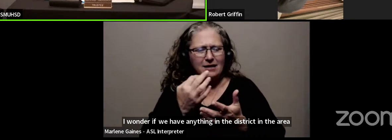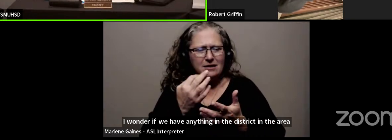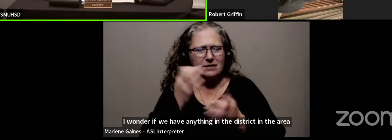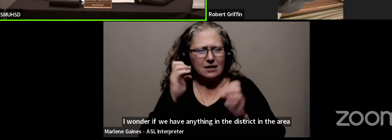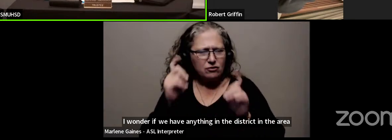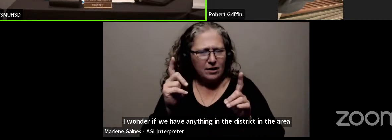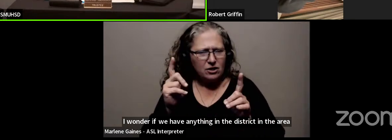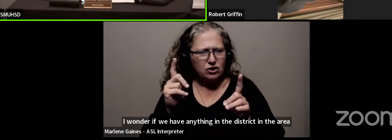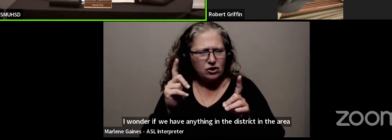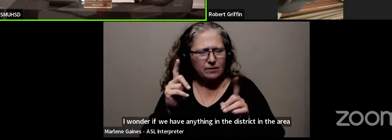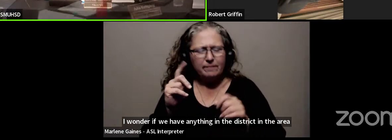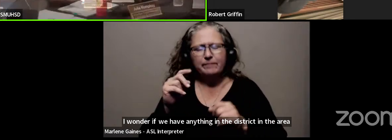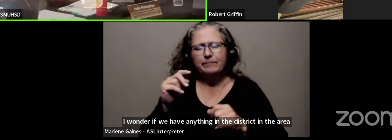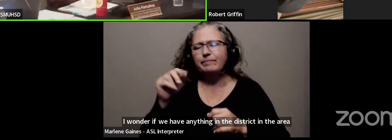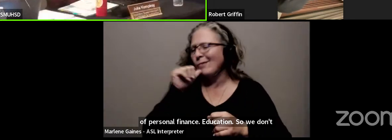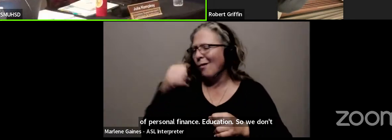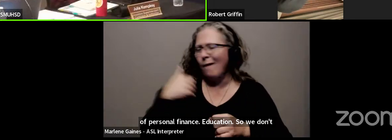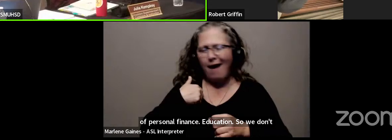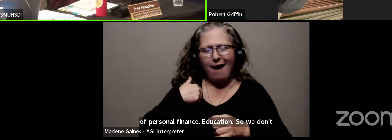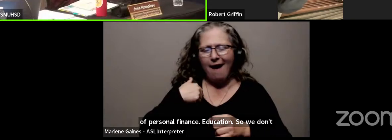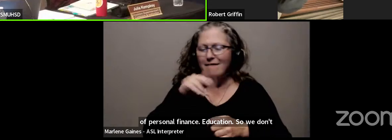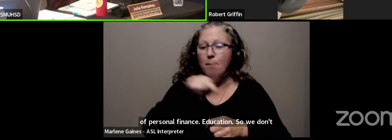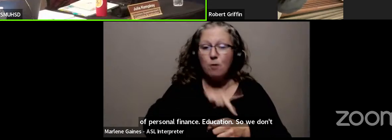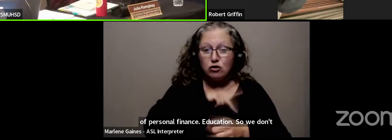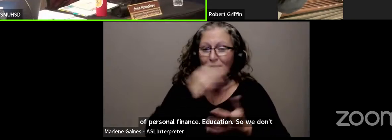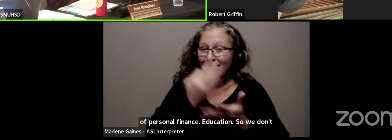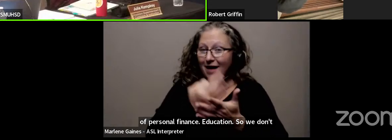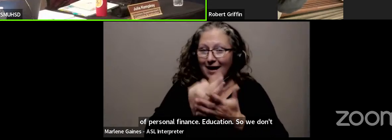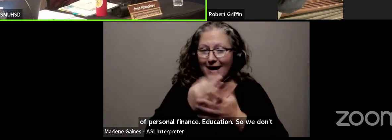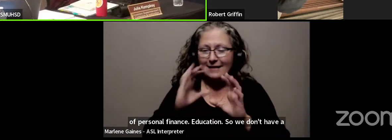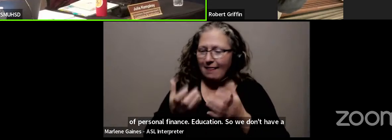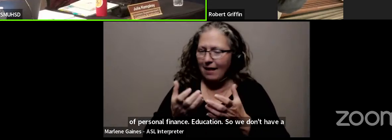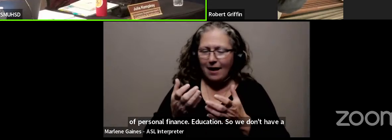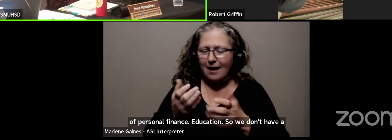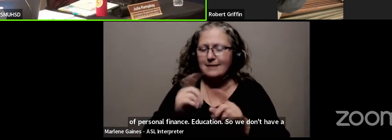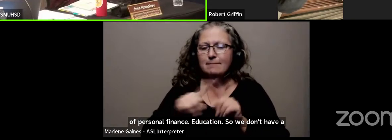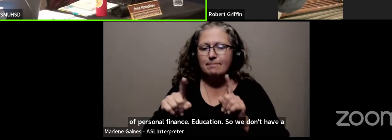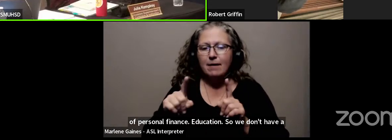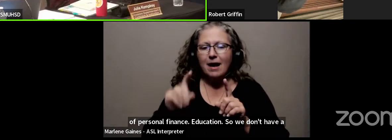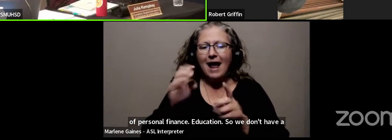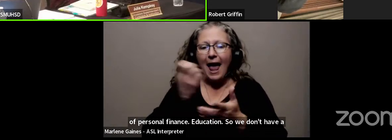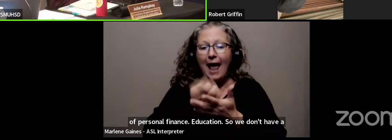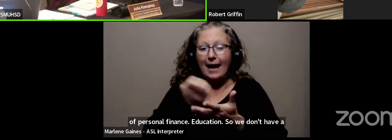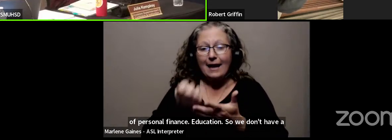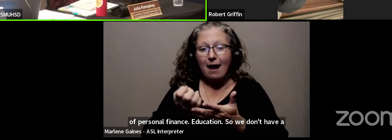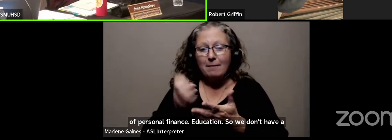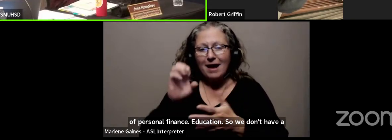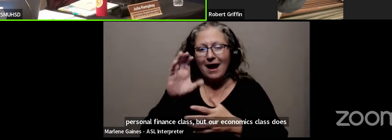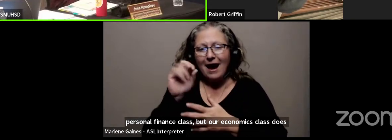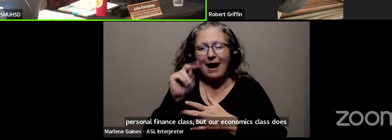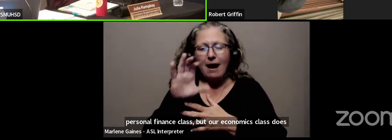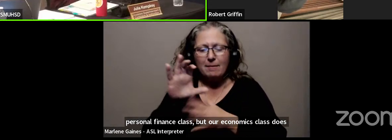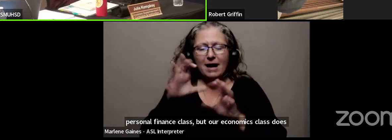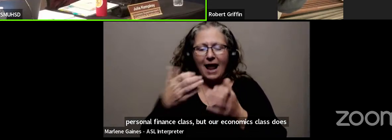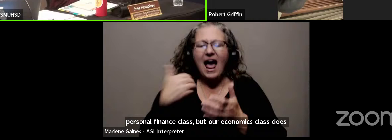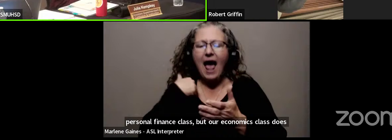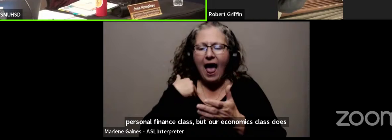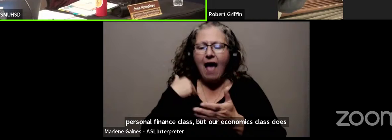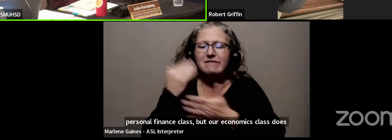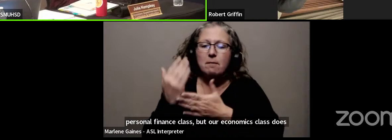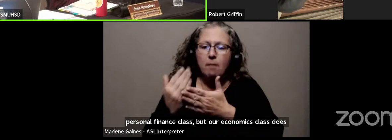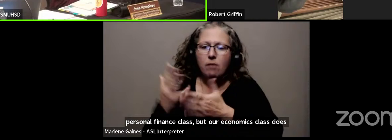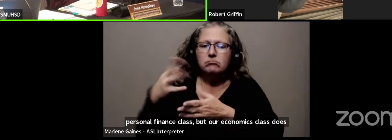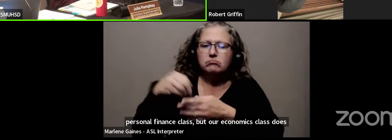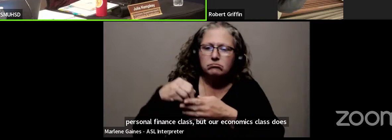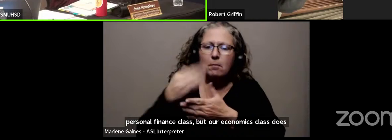education. So we don't have a personal finance class, but Okay. our economics class does have components of it that